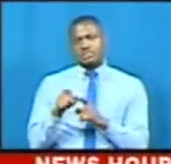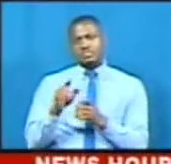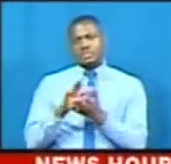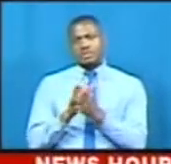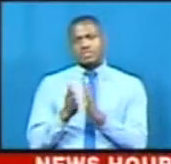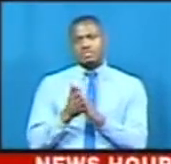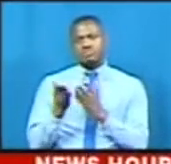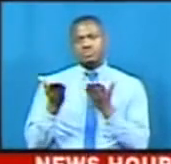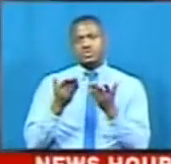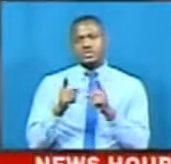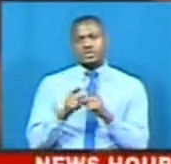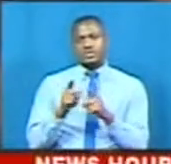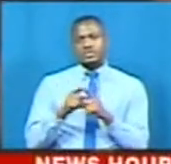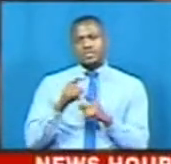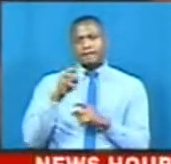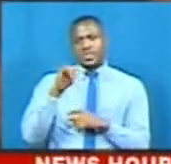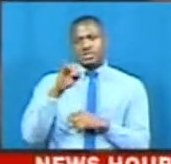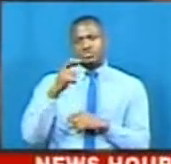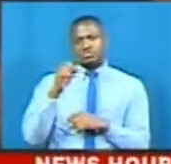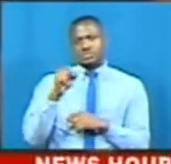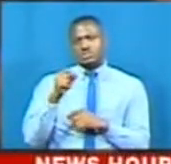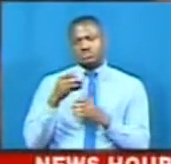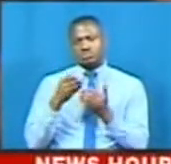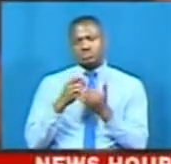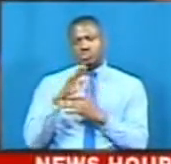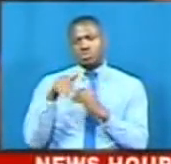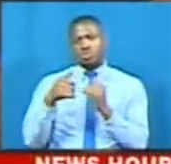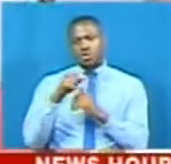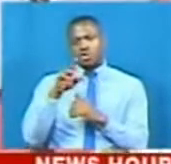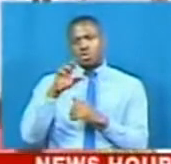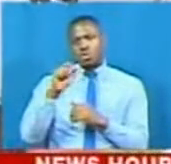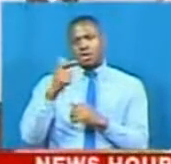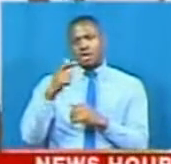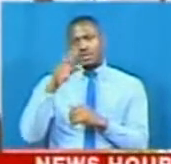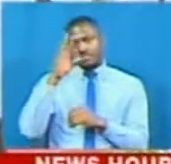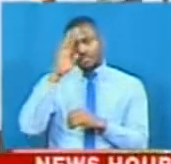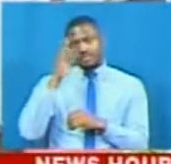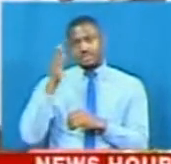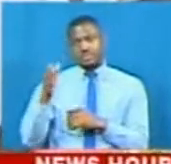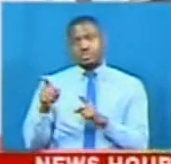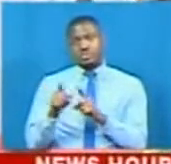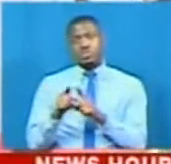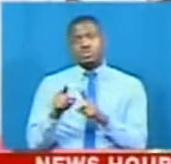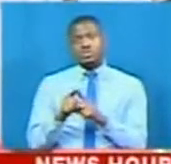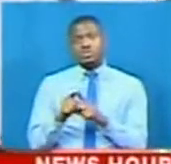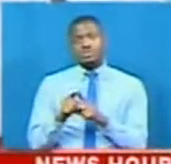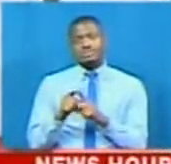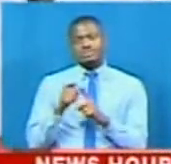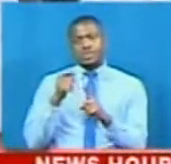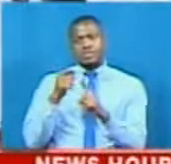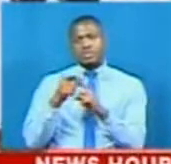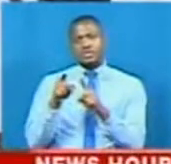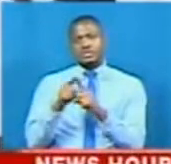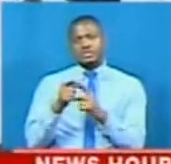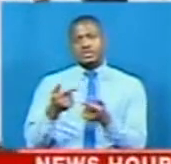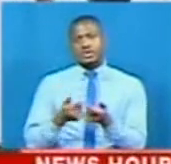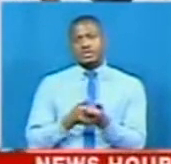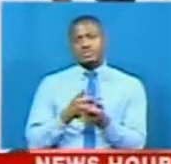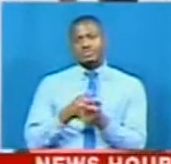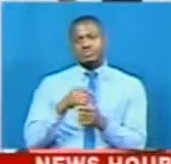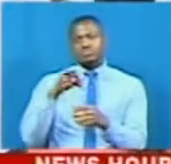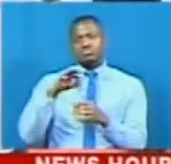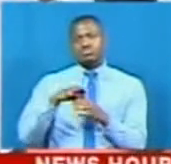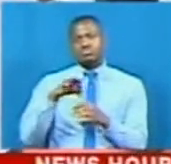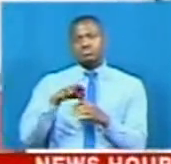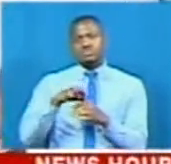Akukosa and served as a magistrate and rose through the ranks. Justice Joseph Kwame Kingsley-Nyinah was appointed as